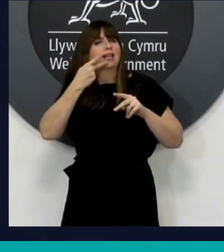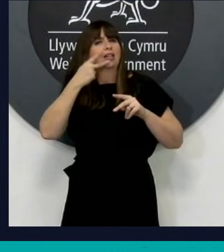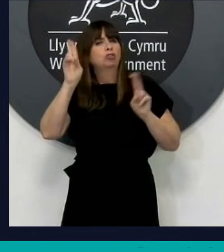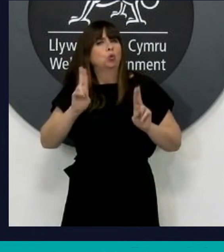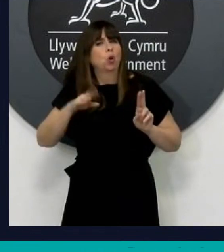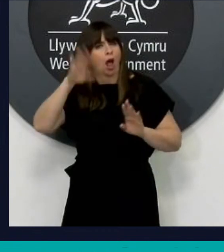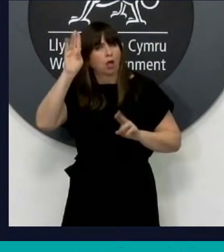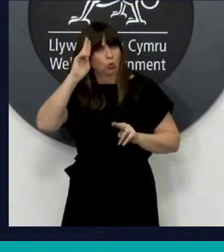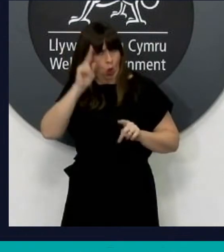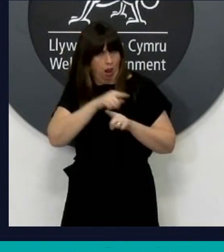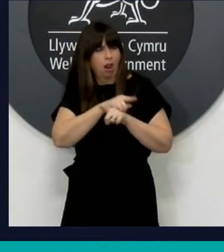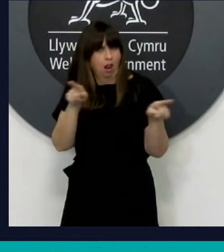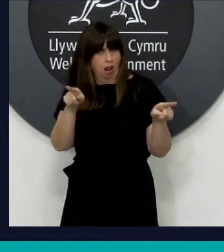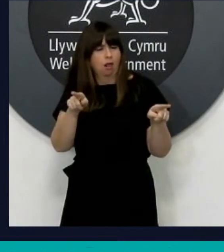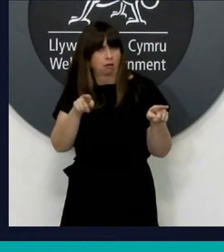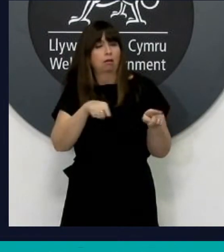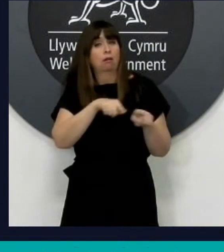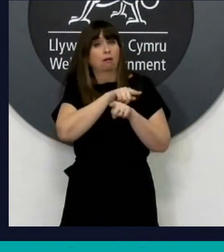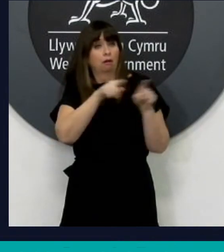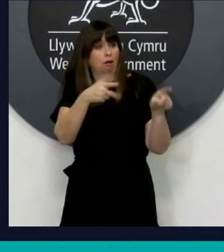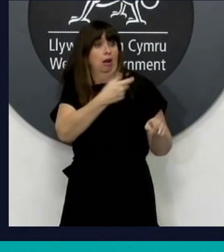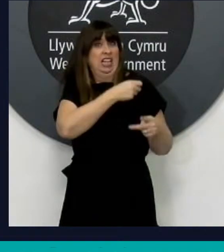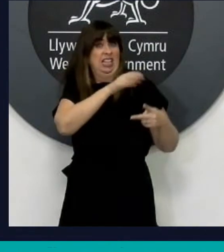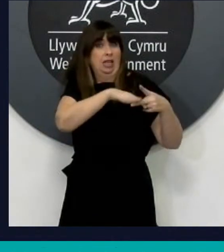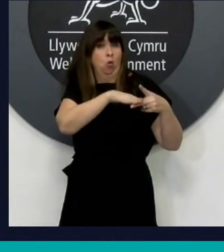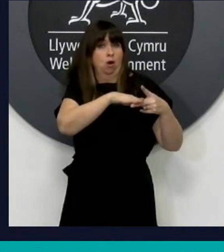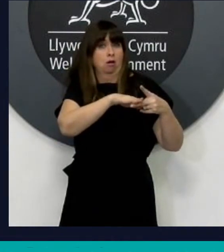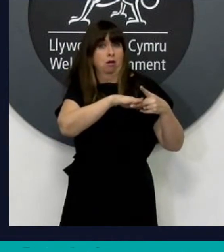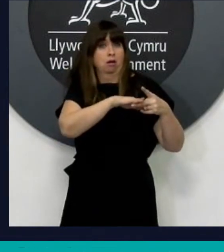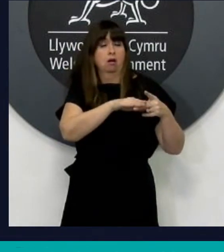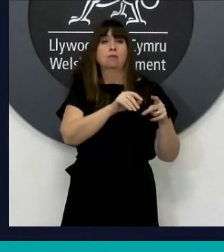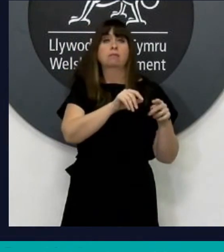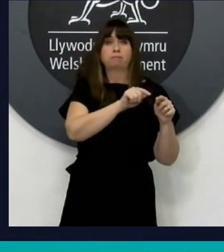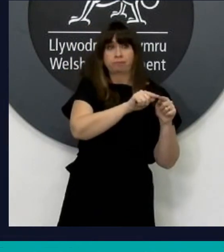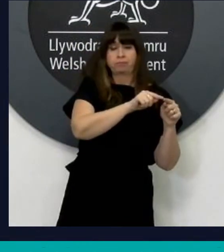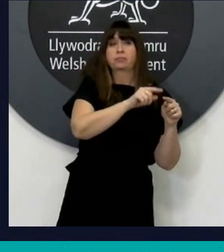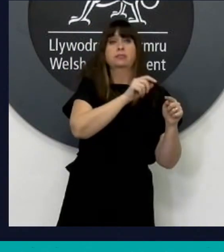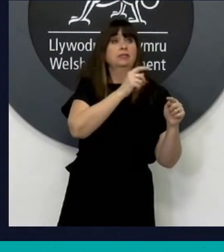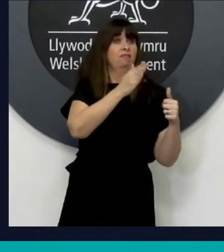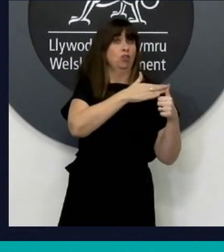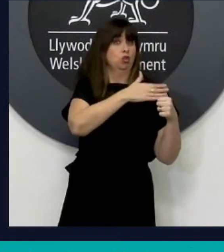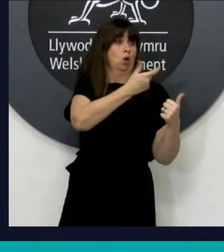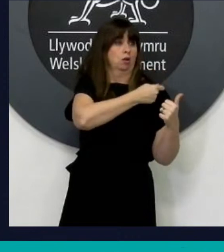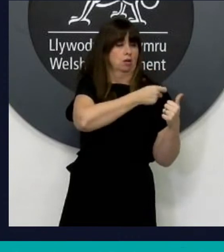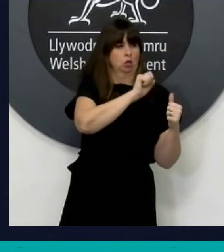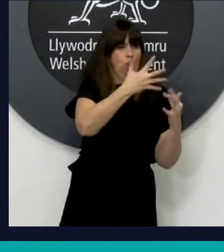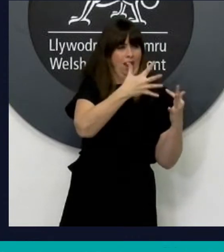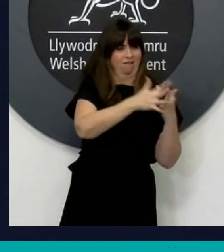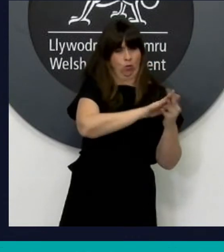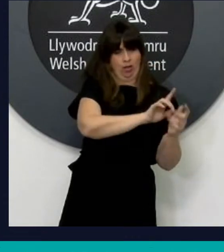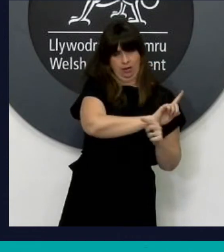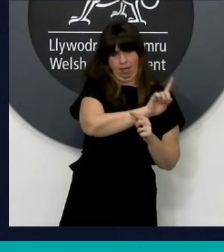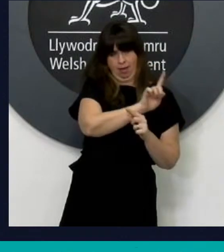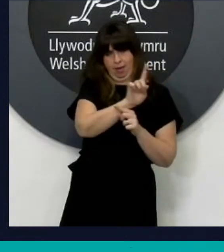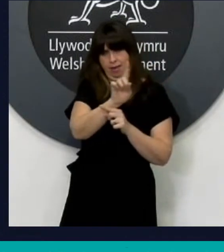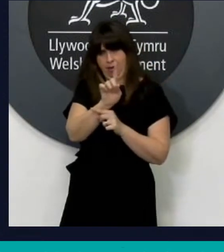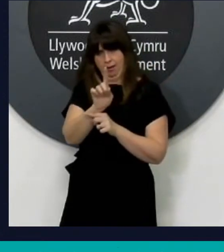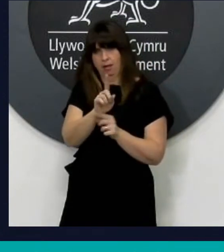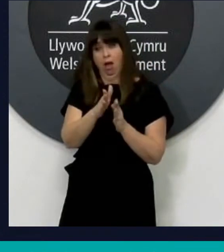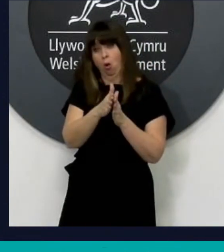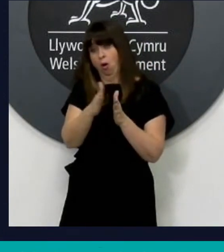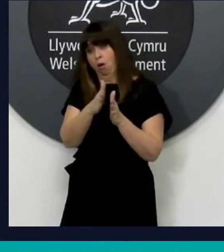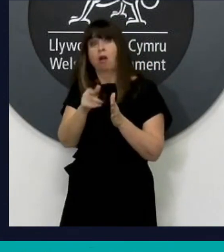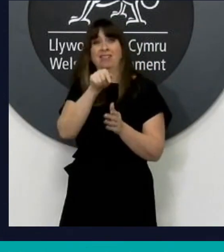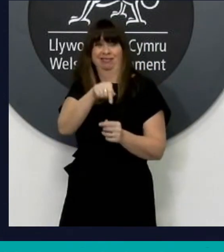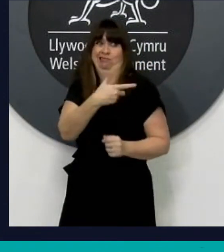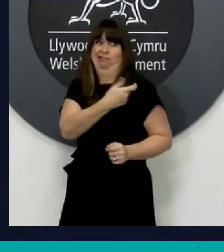now, and so that will be given at least 12 weeks after their last dose. So really, we should be giving